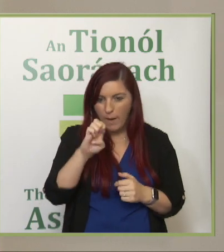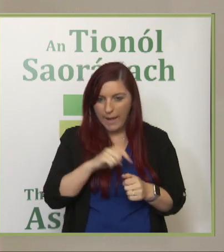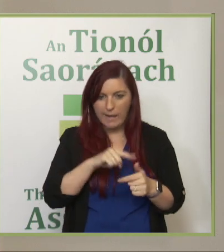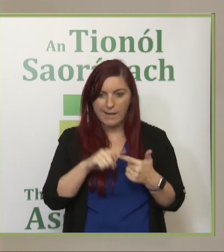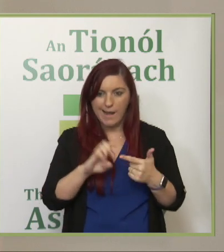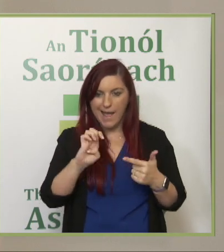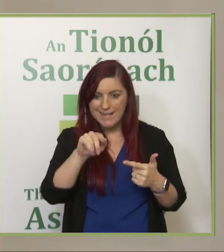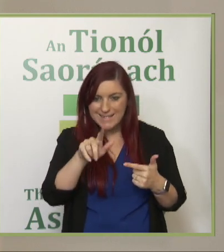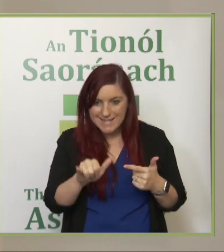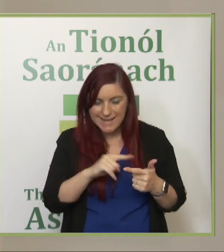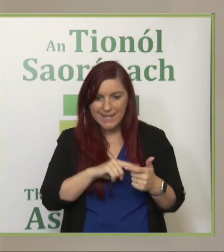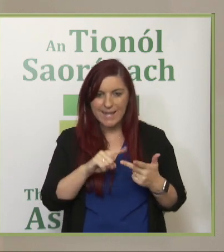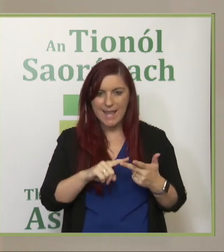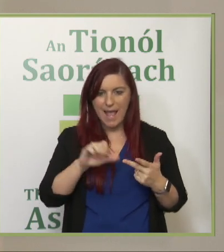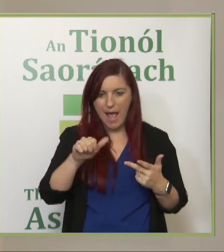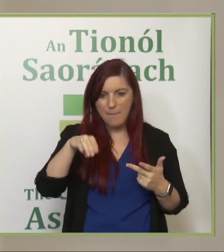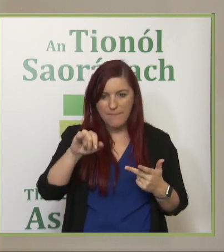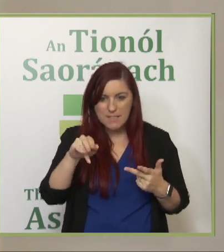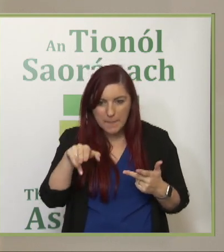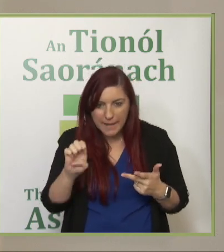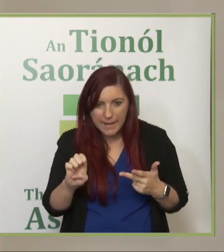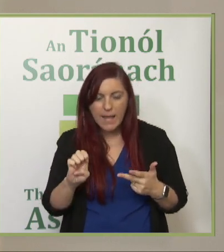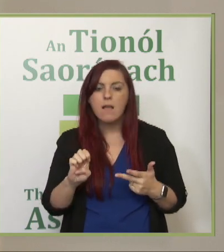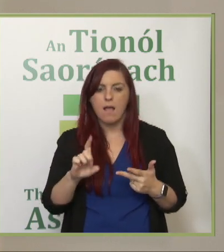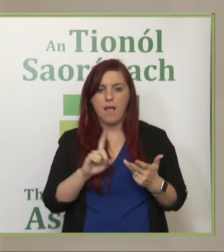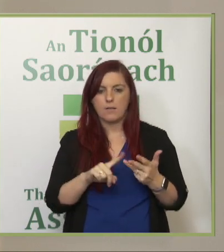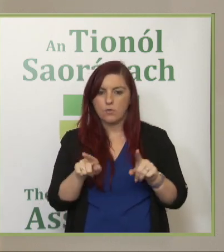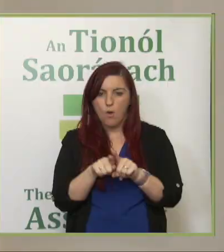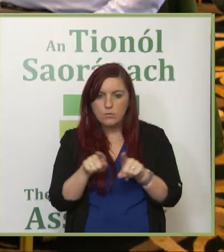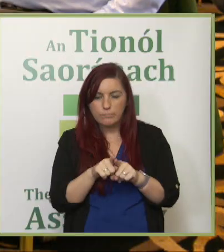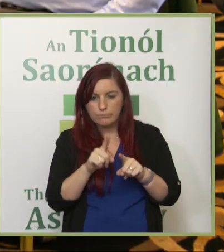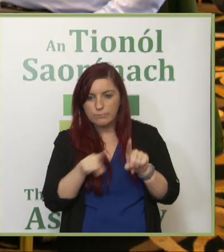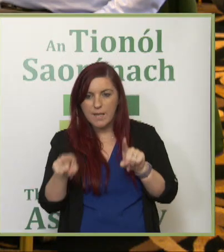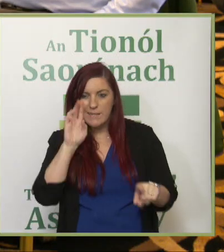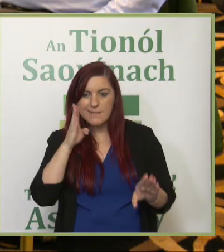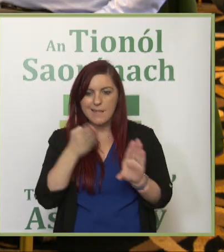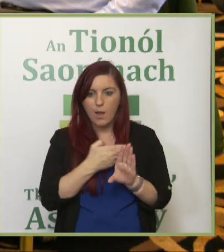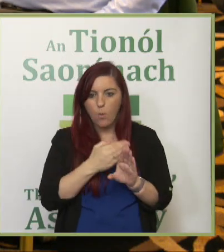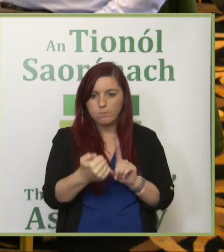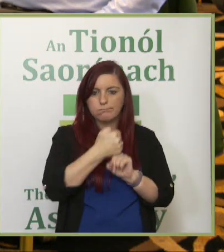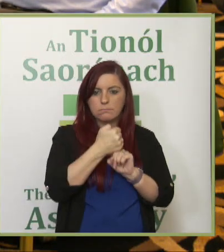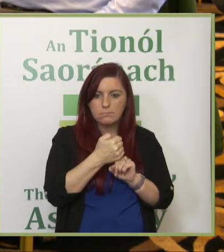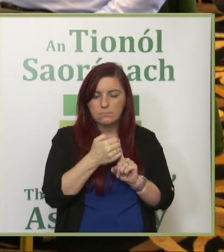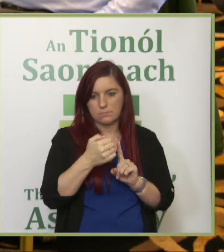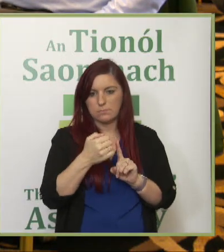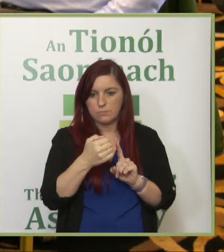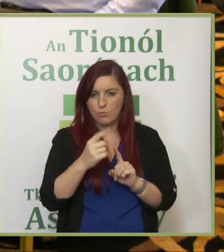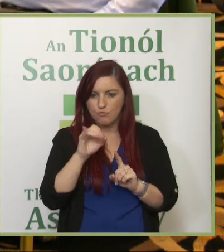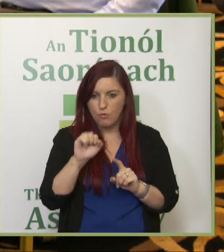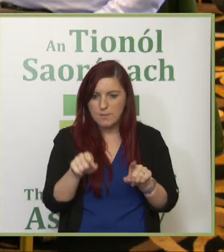amphetamines, also hallucinogenic-type drugs such as LSD, and also new psychoactive substances.